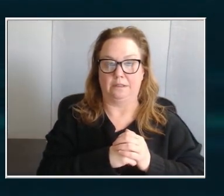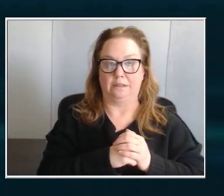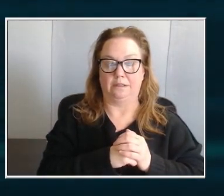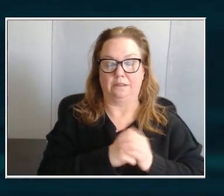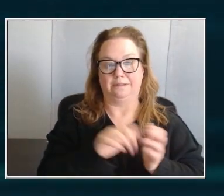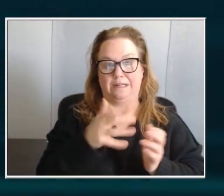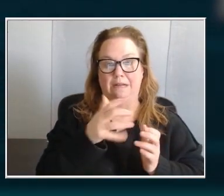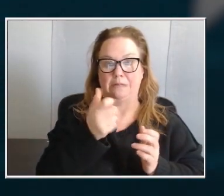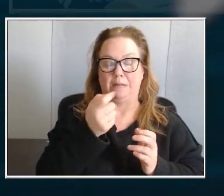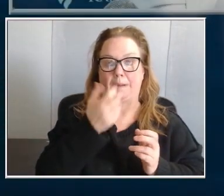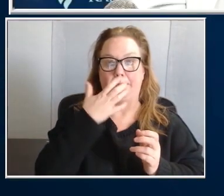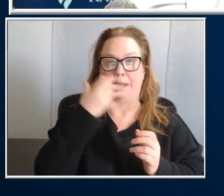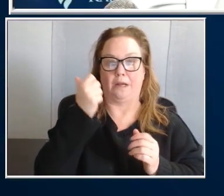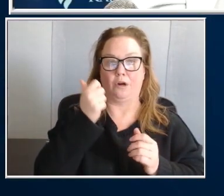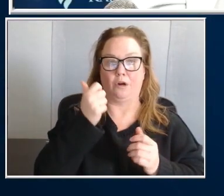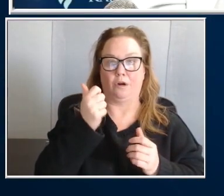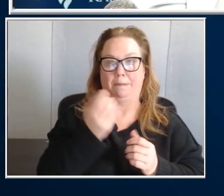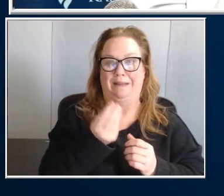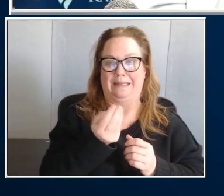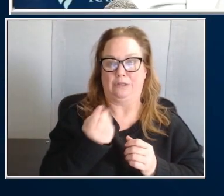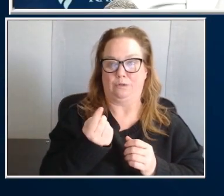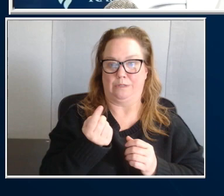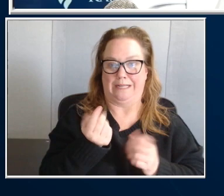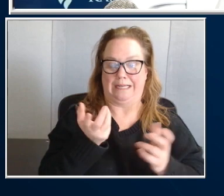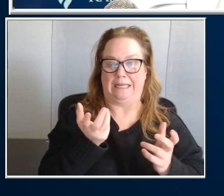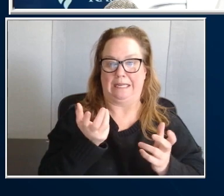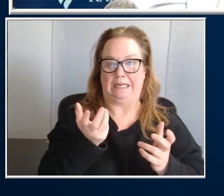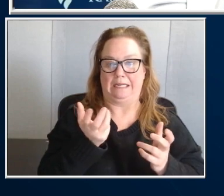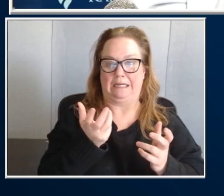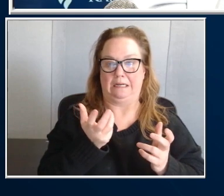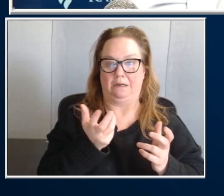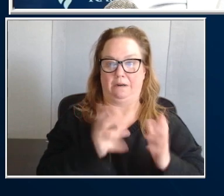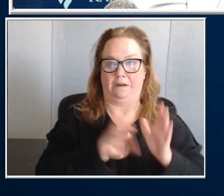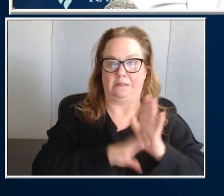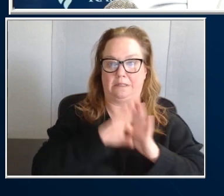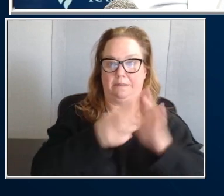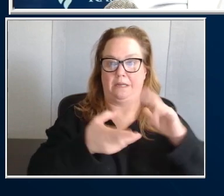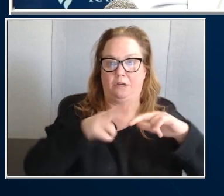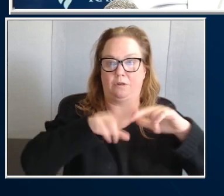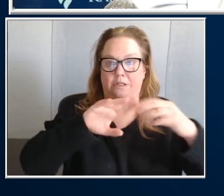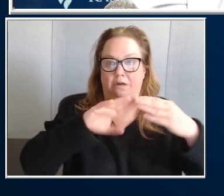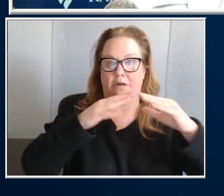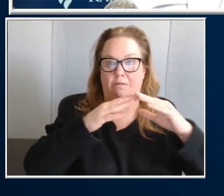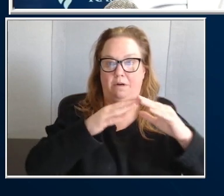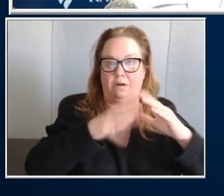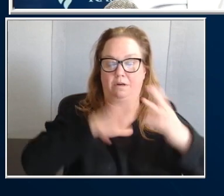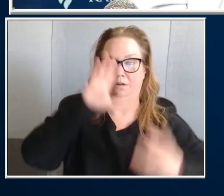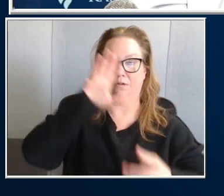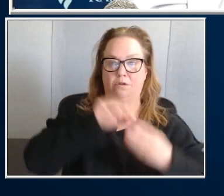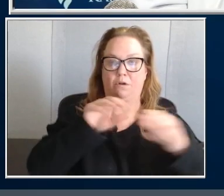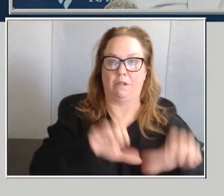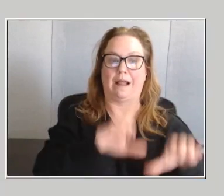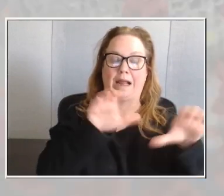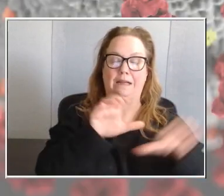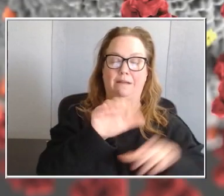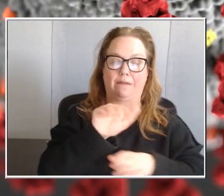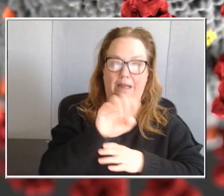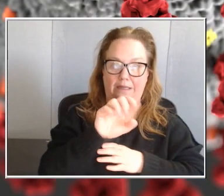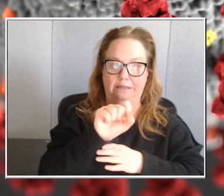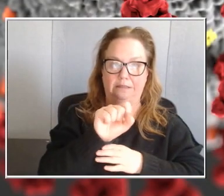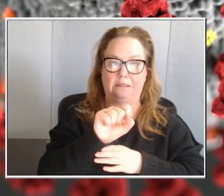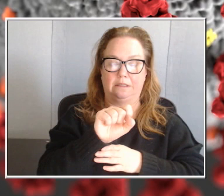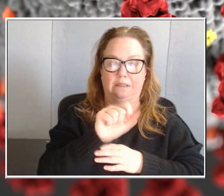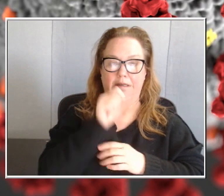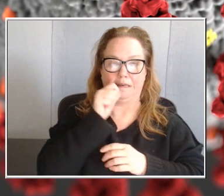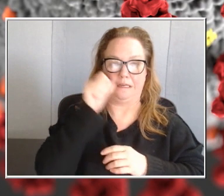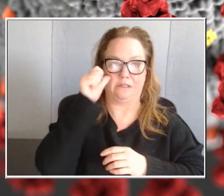little bit better earlier in the week, but we've had some increase in our number of total active cases. So I think yesterday we were